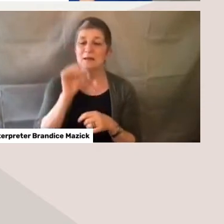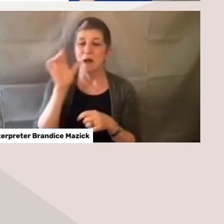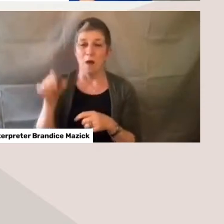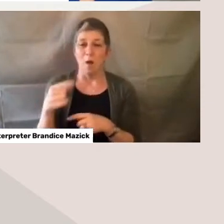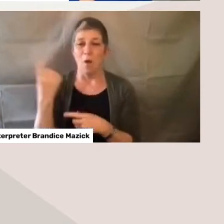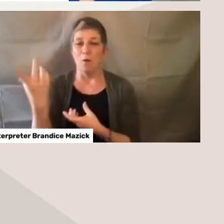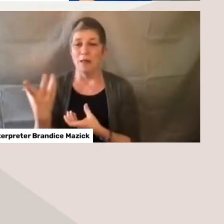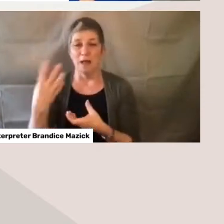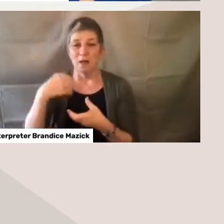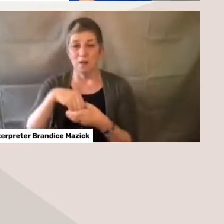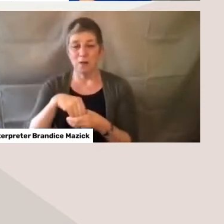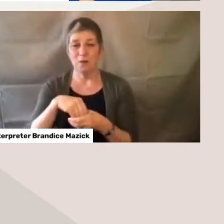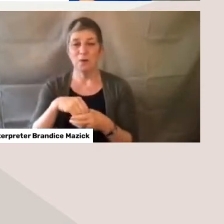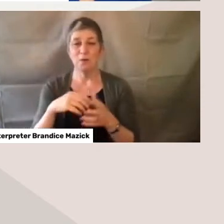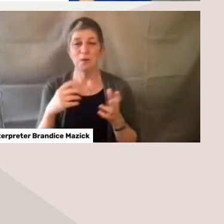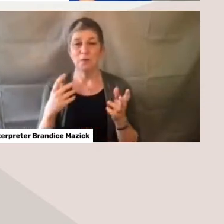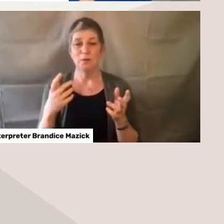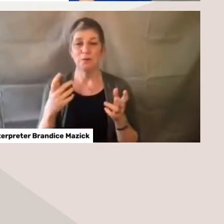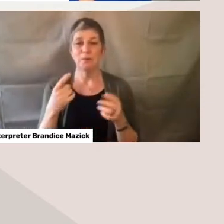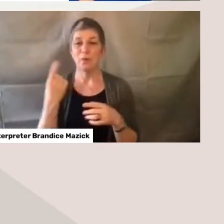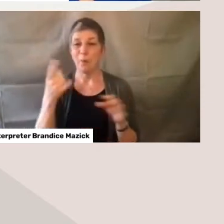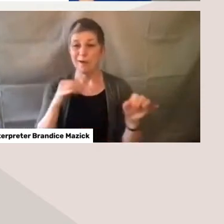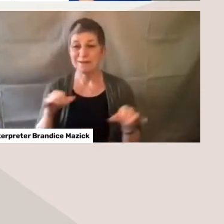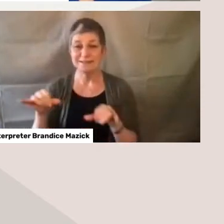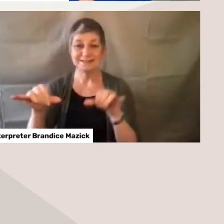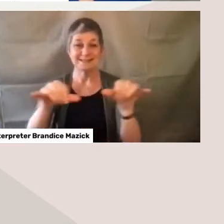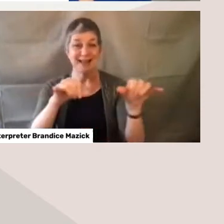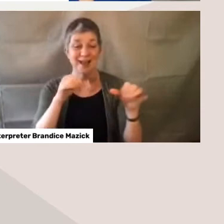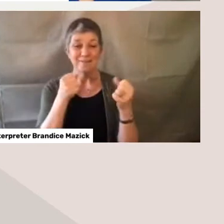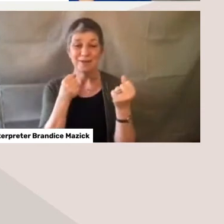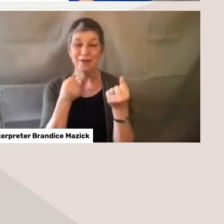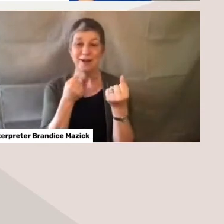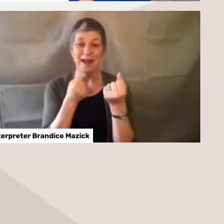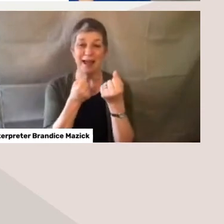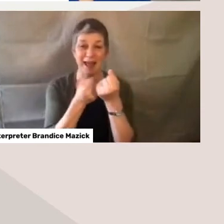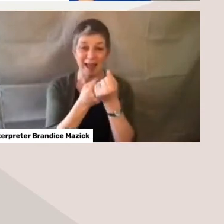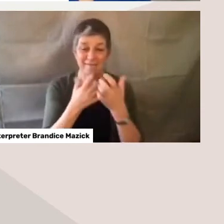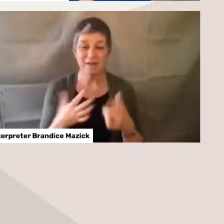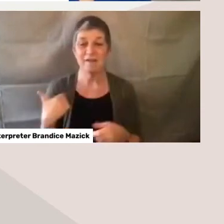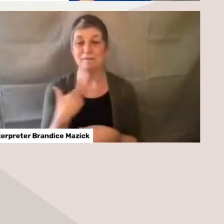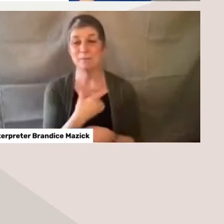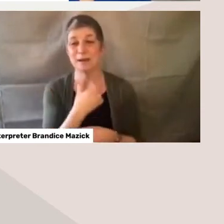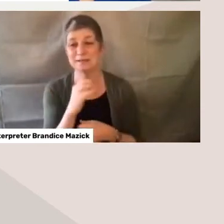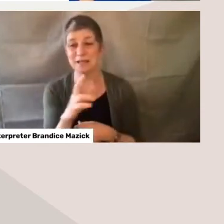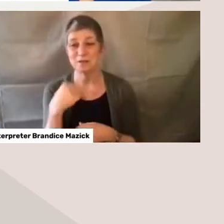only include the one standard advocate. And in breast cancer,